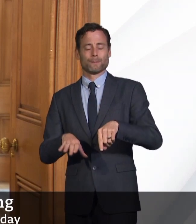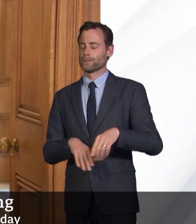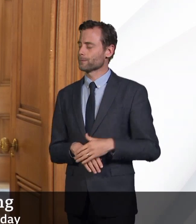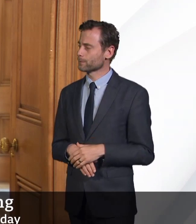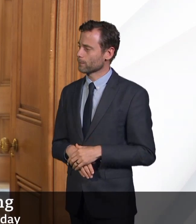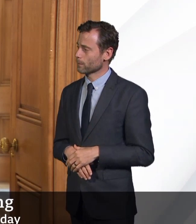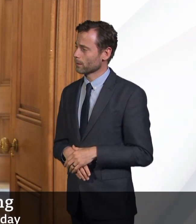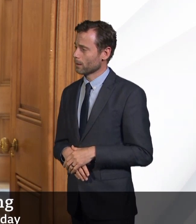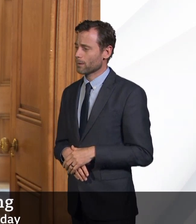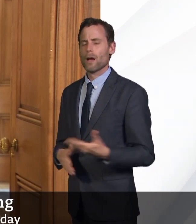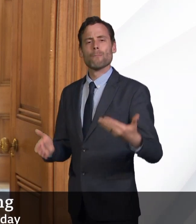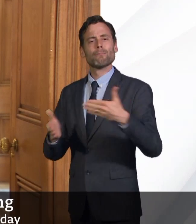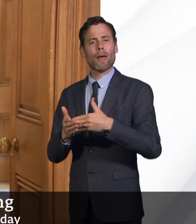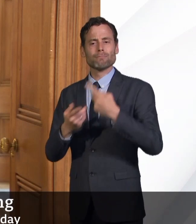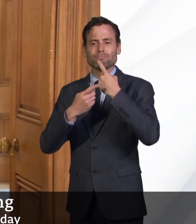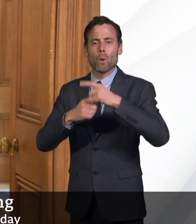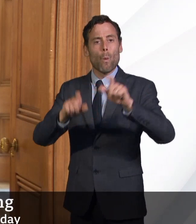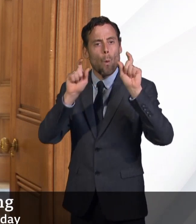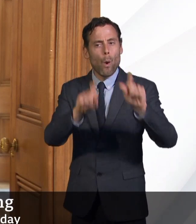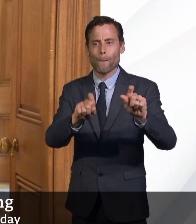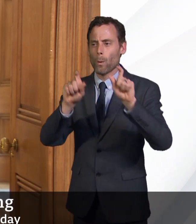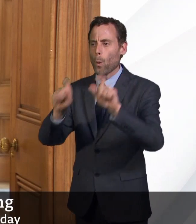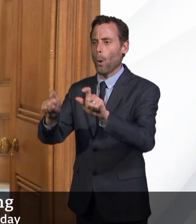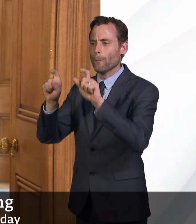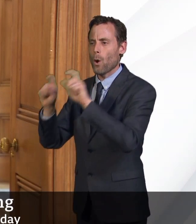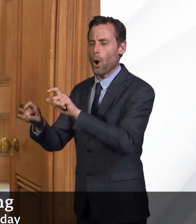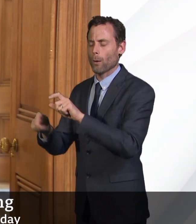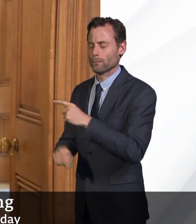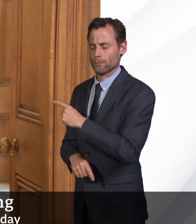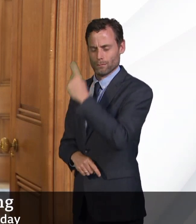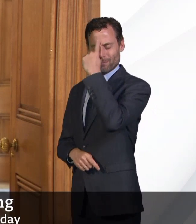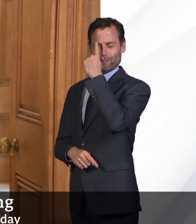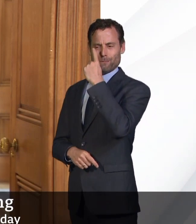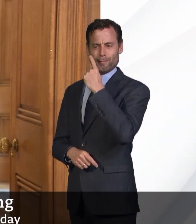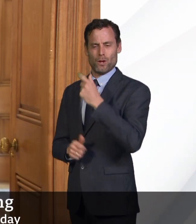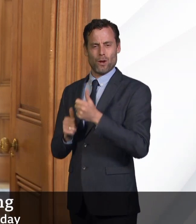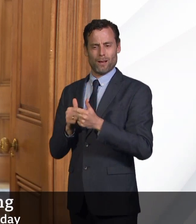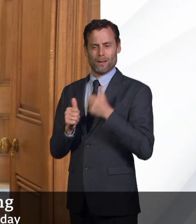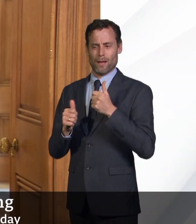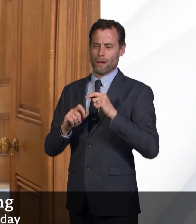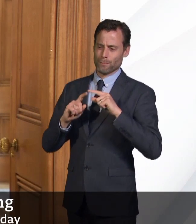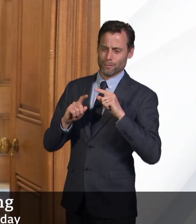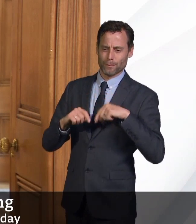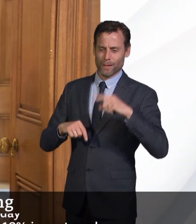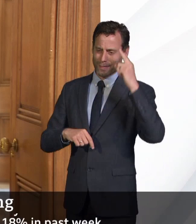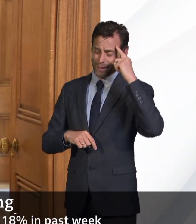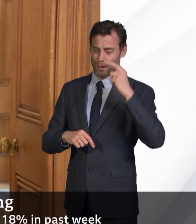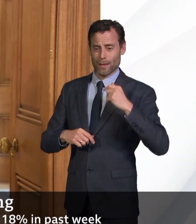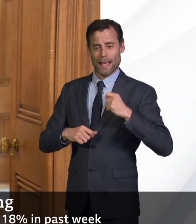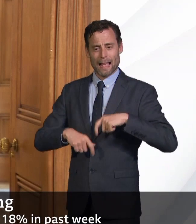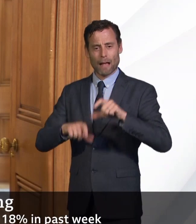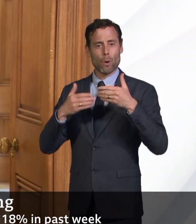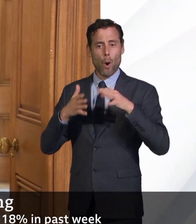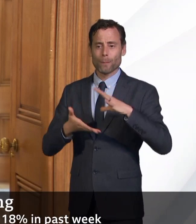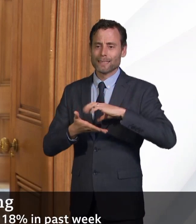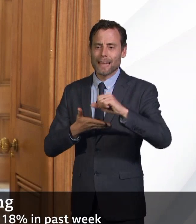message that people should stay at home, they felt there was maybe a sense that it wasn't socially acceptable to stay open, even though the government hadn't